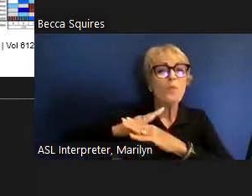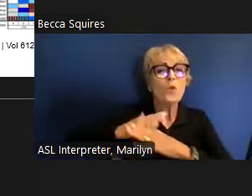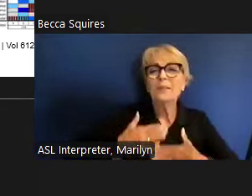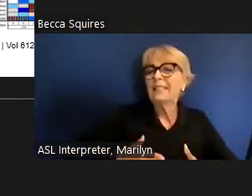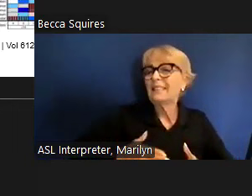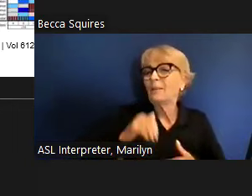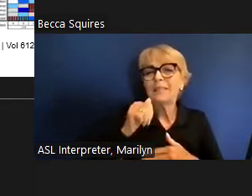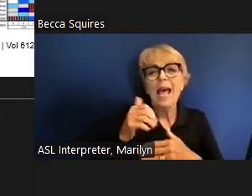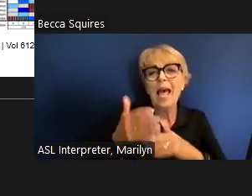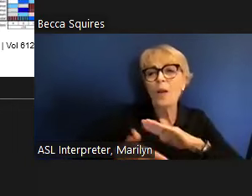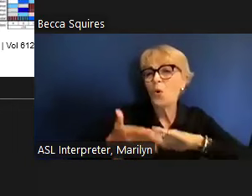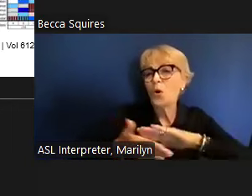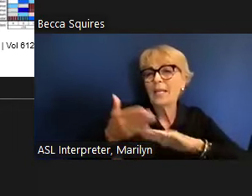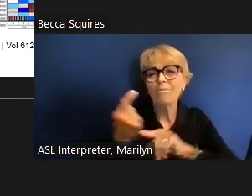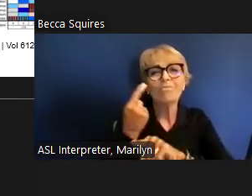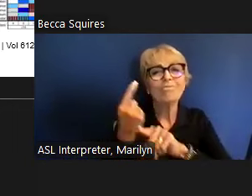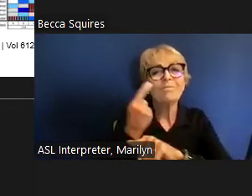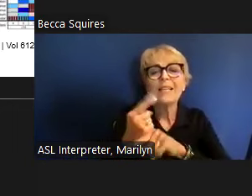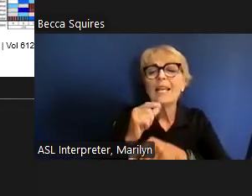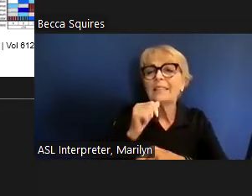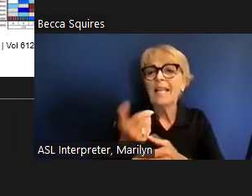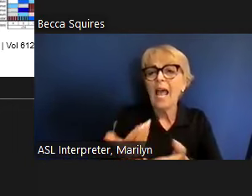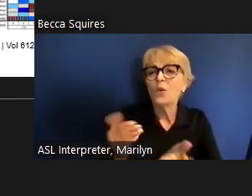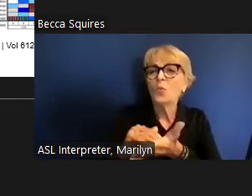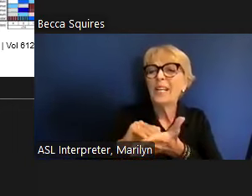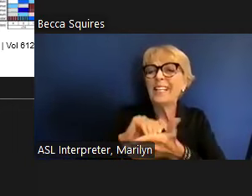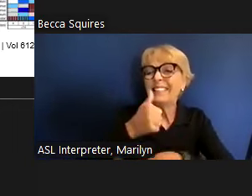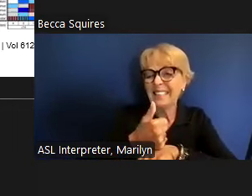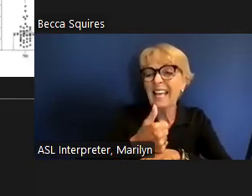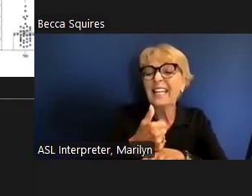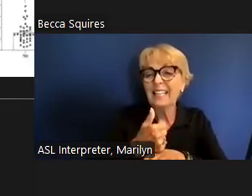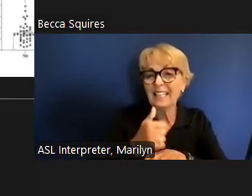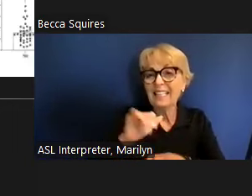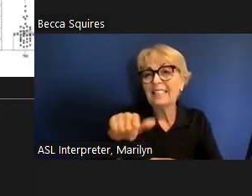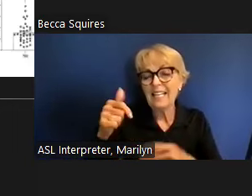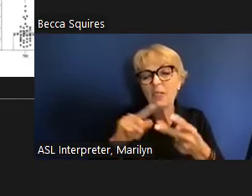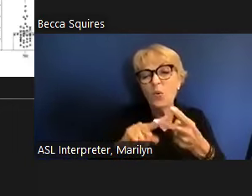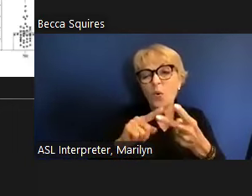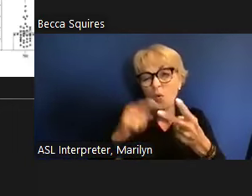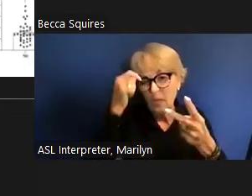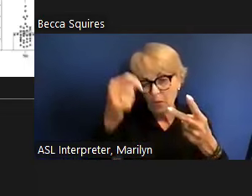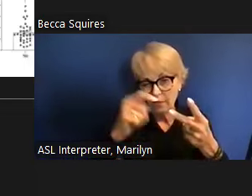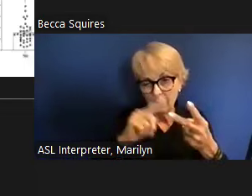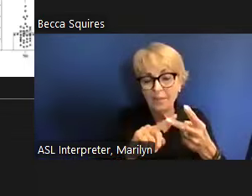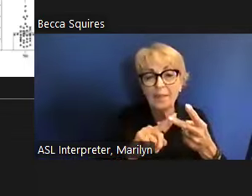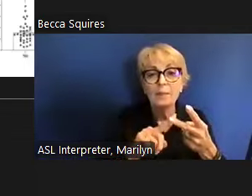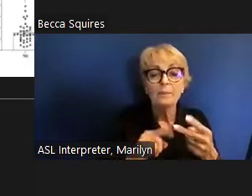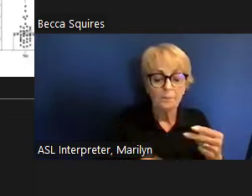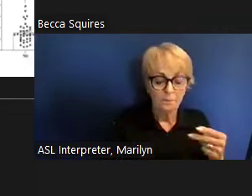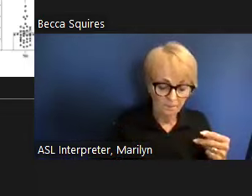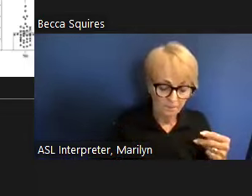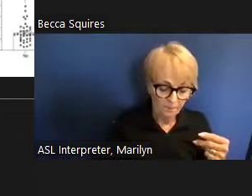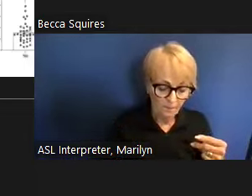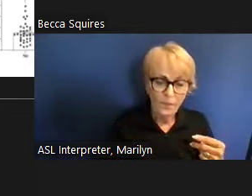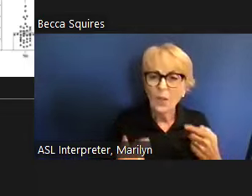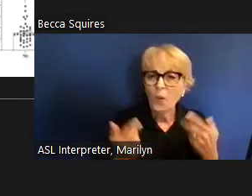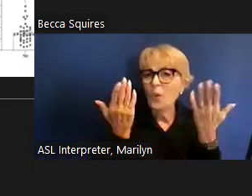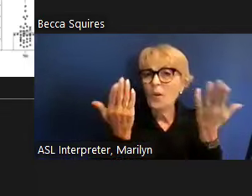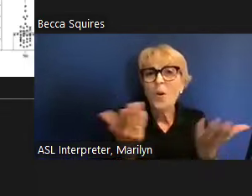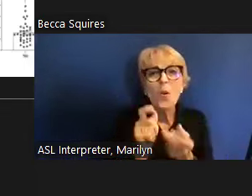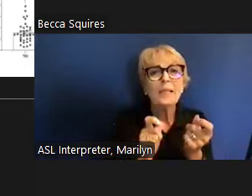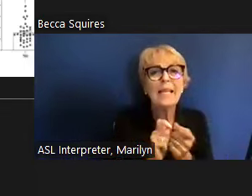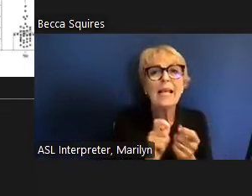not resetting, and that's the other main theory that's out there. Now, we don't know exactly yet,